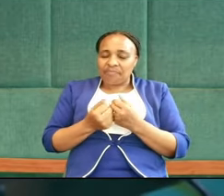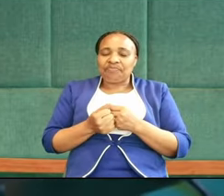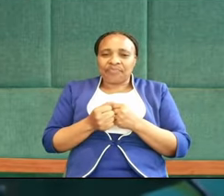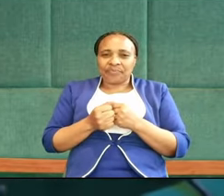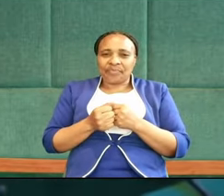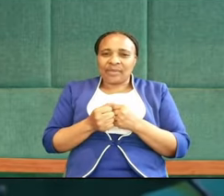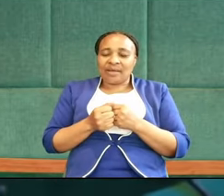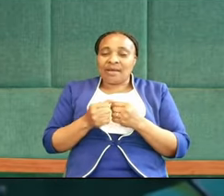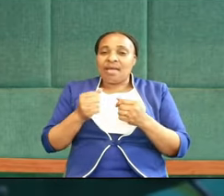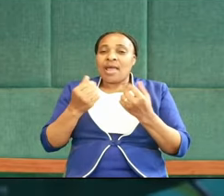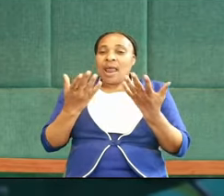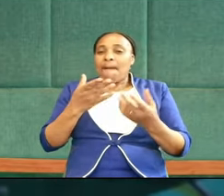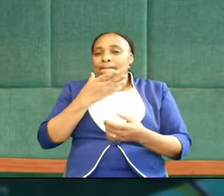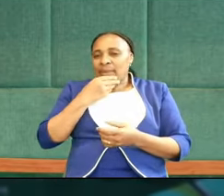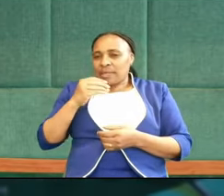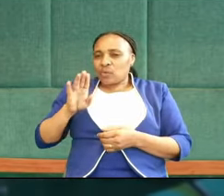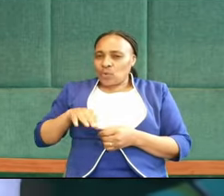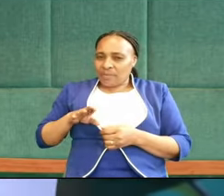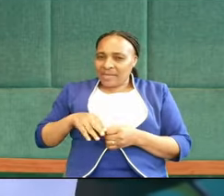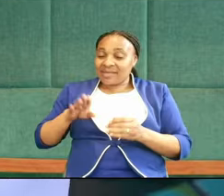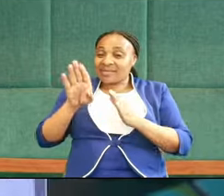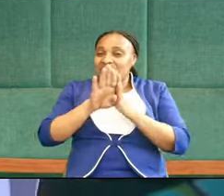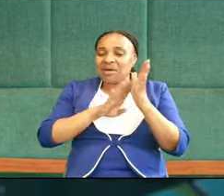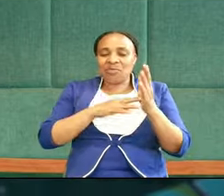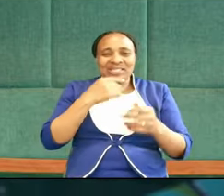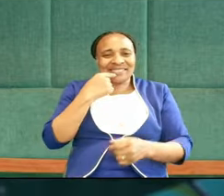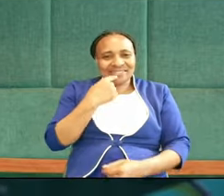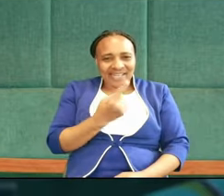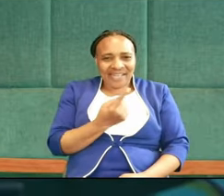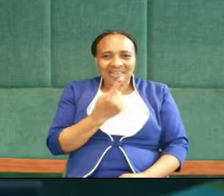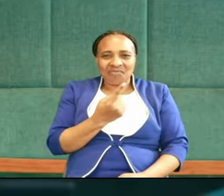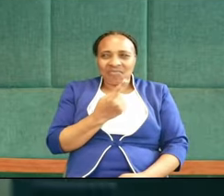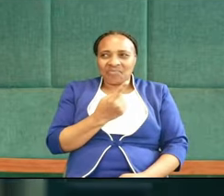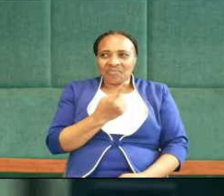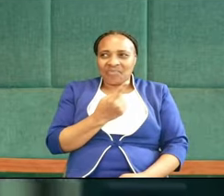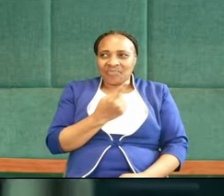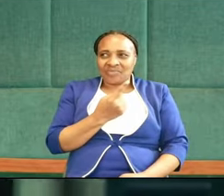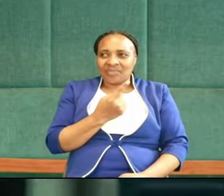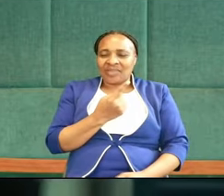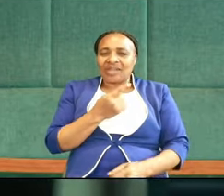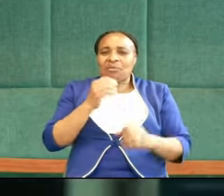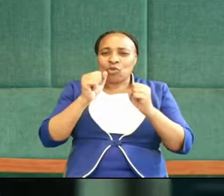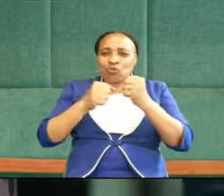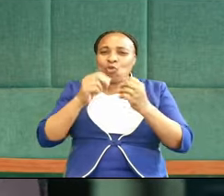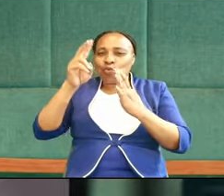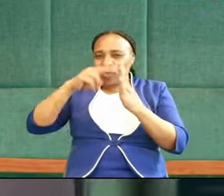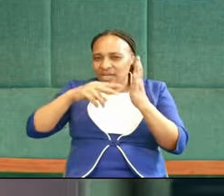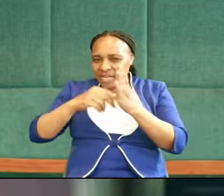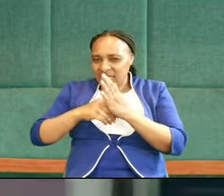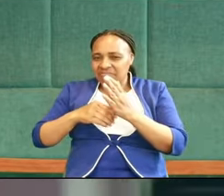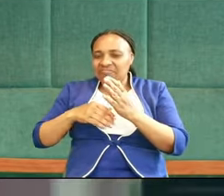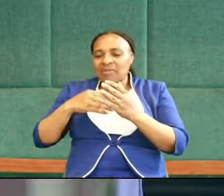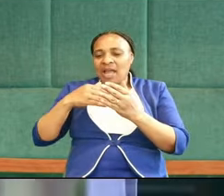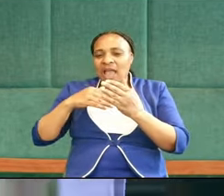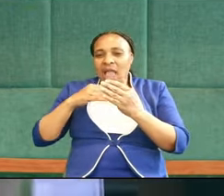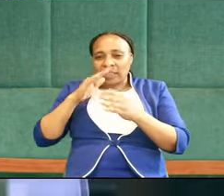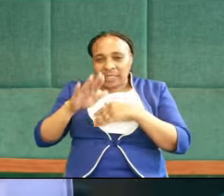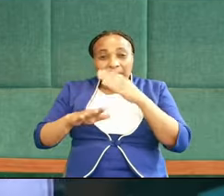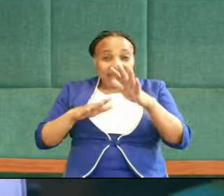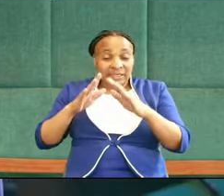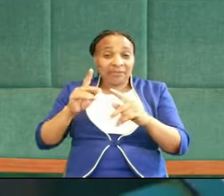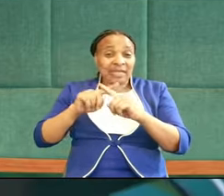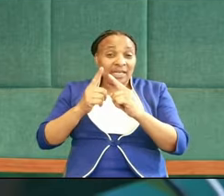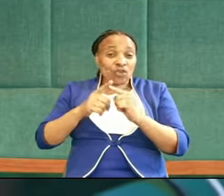out. Ladies and gentlemen, the Bible says it's going to be a little marathon and we'll be picking up the